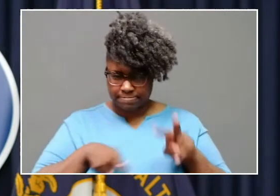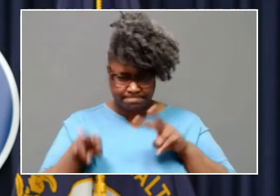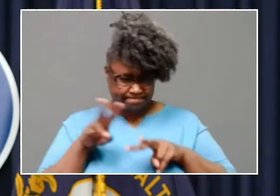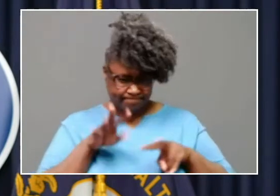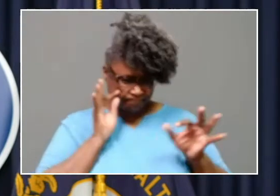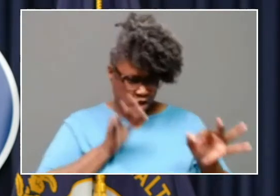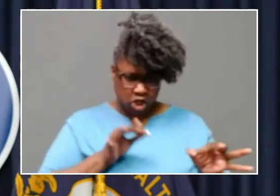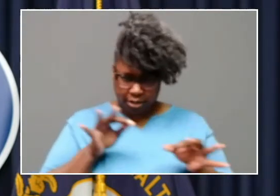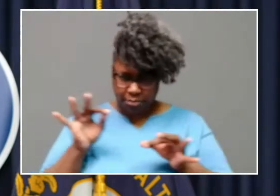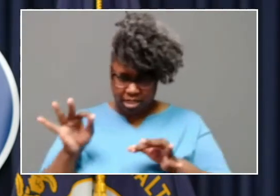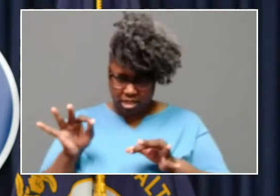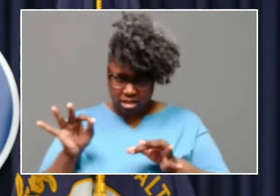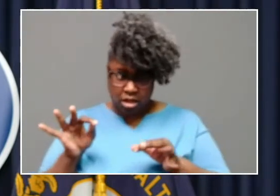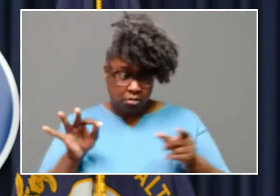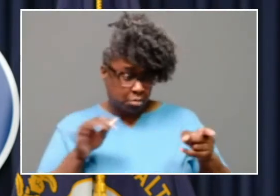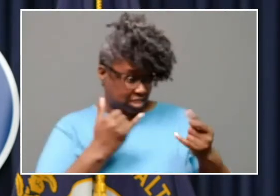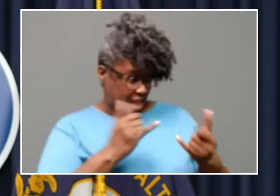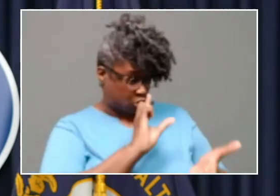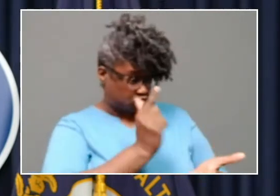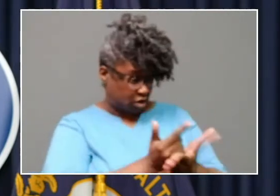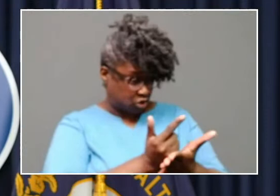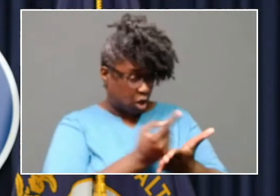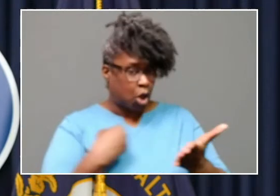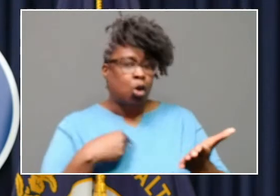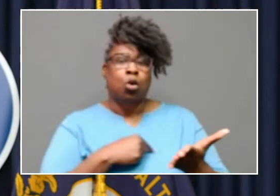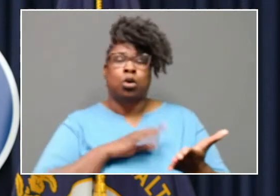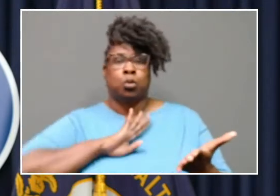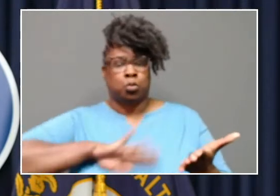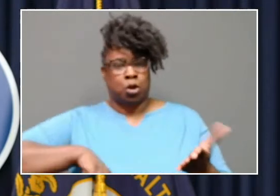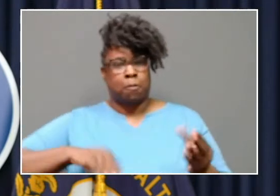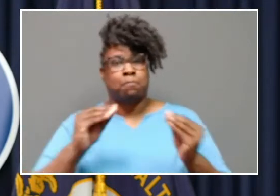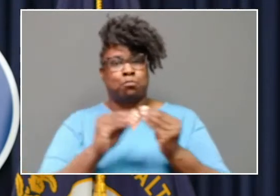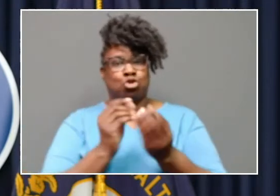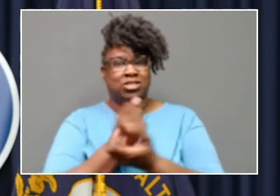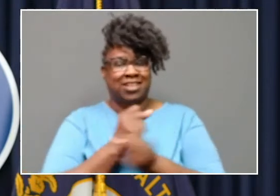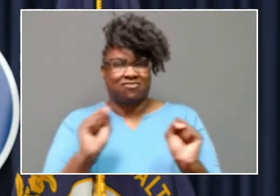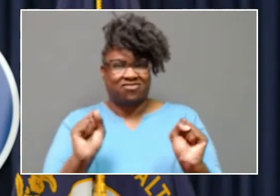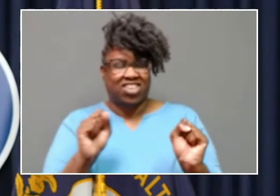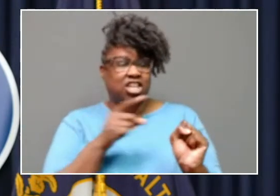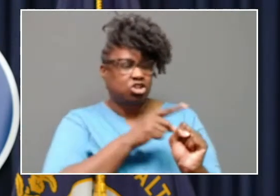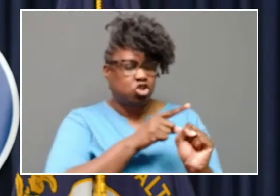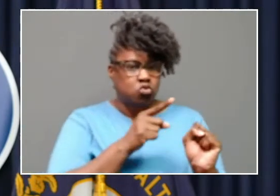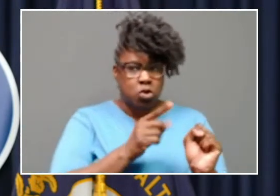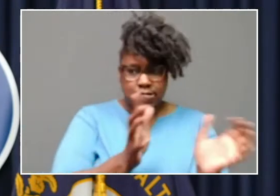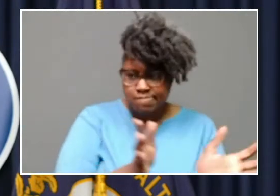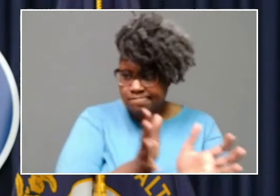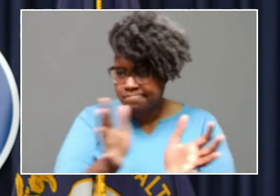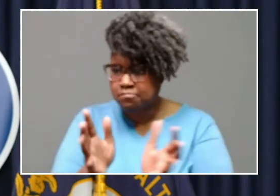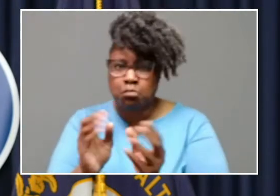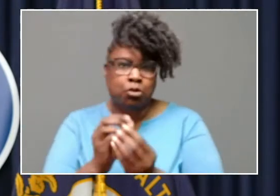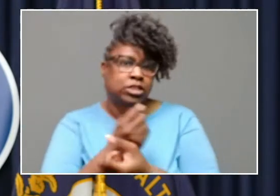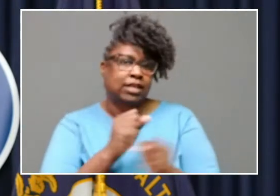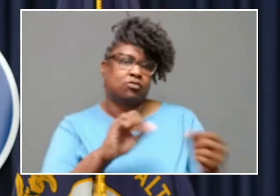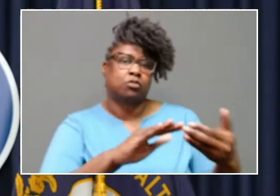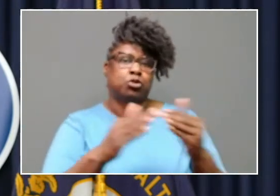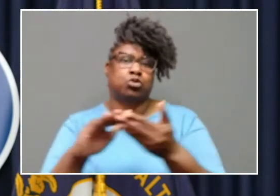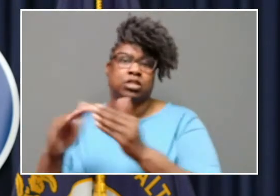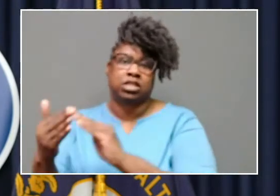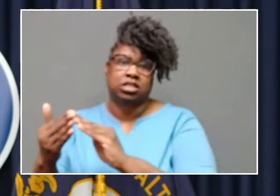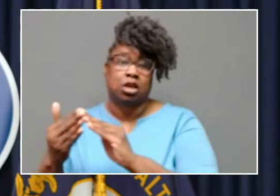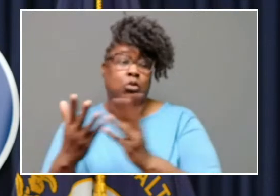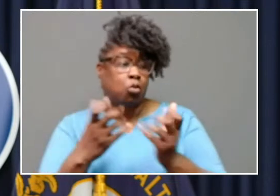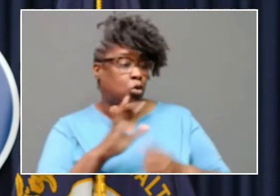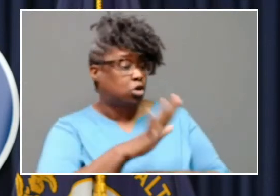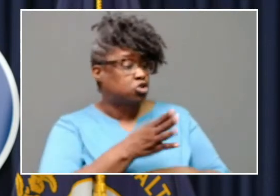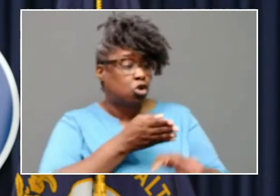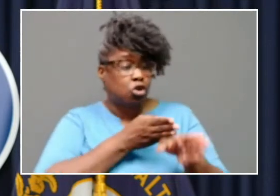we thank you for your diligence in creating safer communities. Team Kentucky wishes you a safe and a fulfilling career. Thank